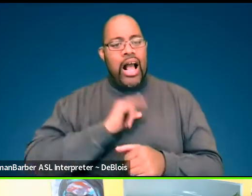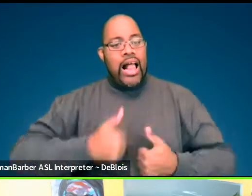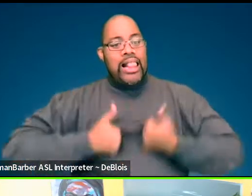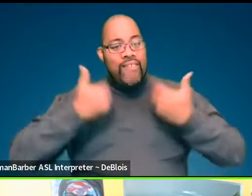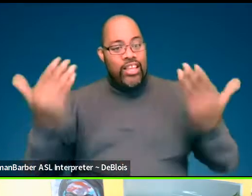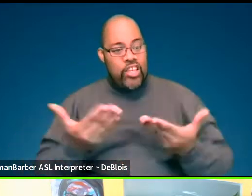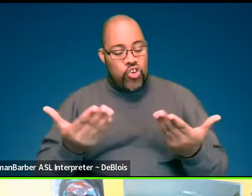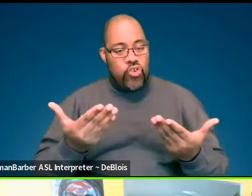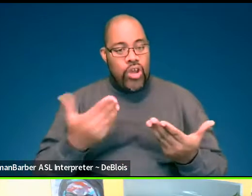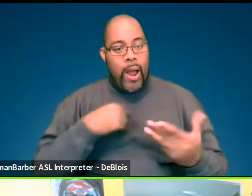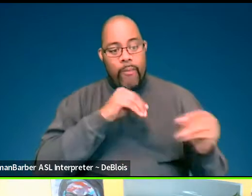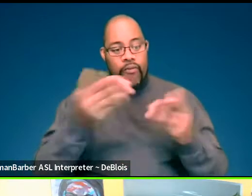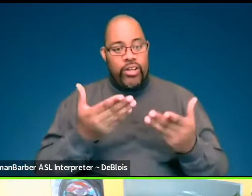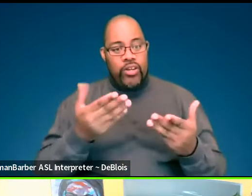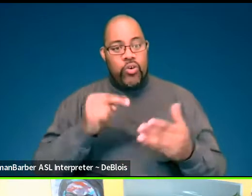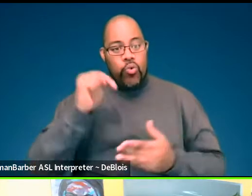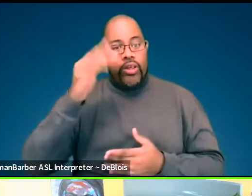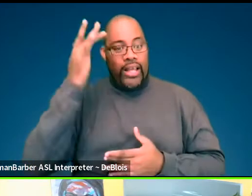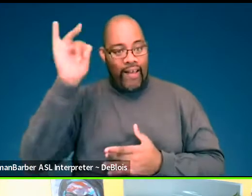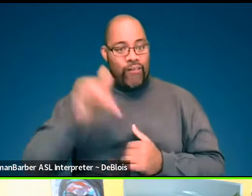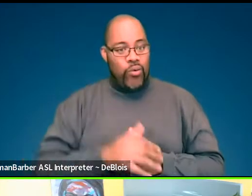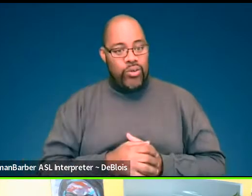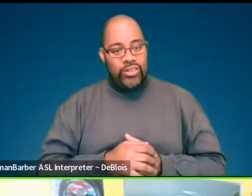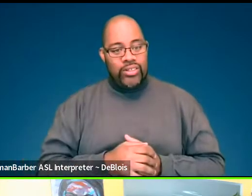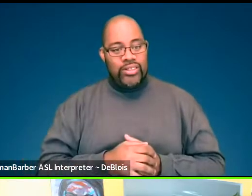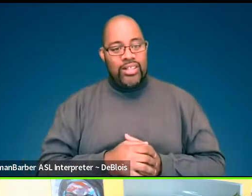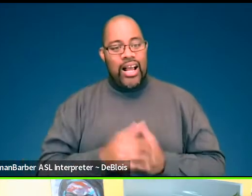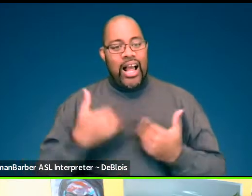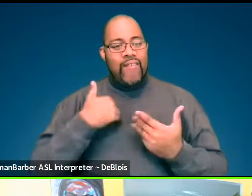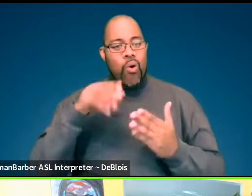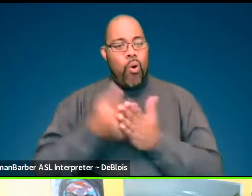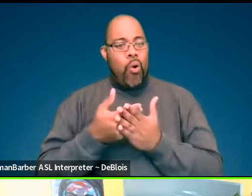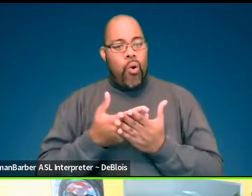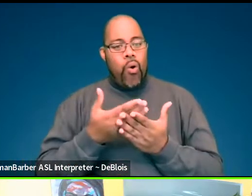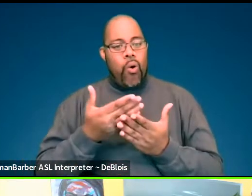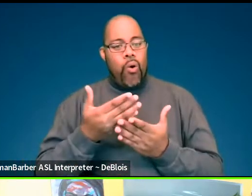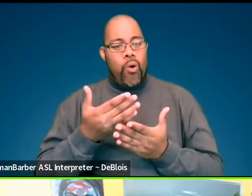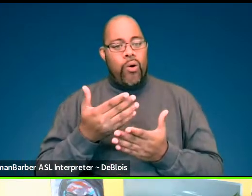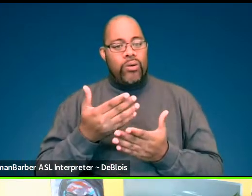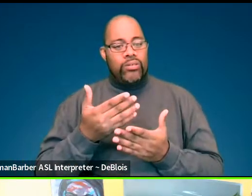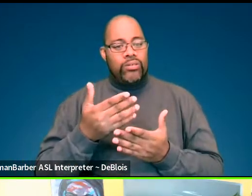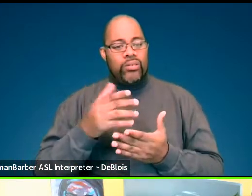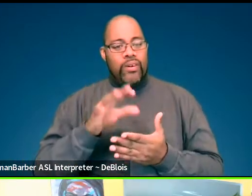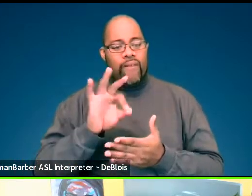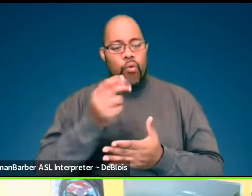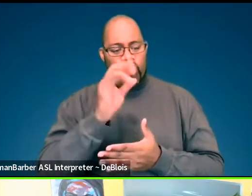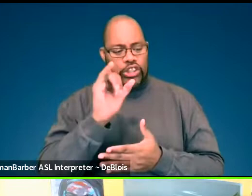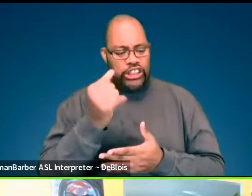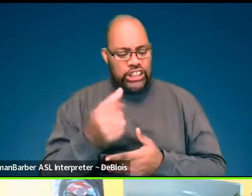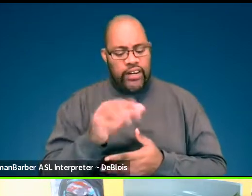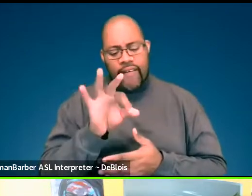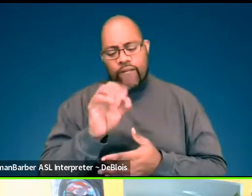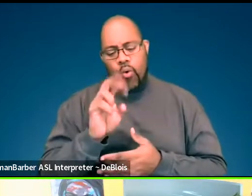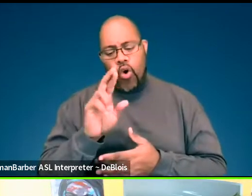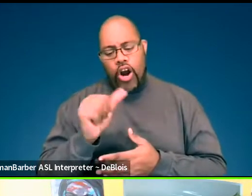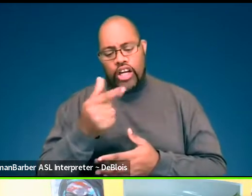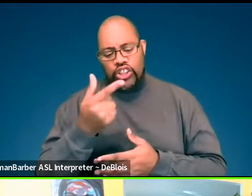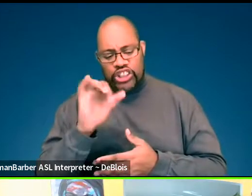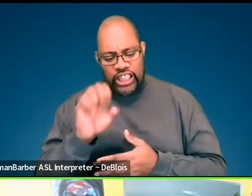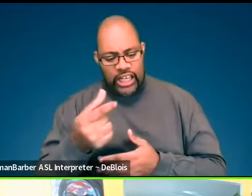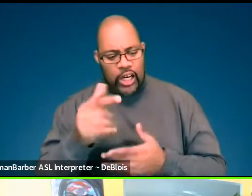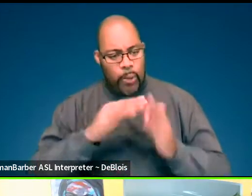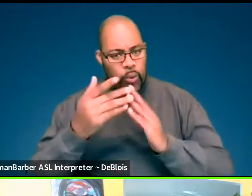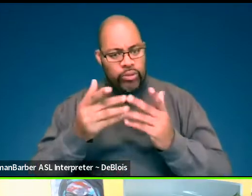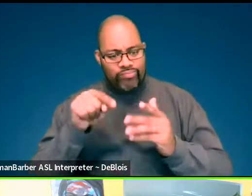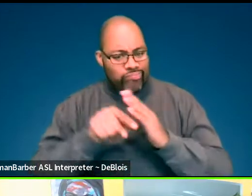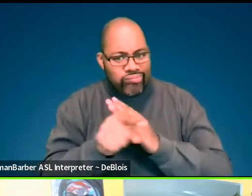and I moved here in Northern California, and there are all of these like foraging communities, right? That go out into like